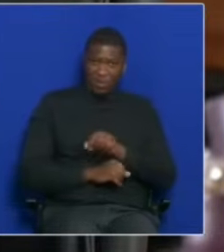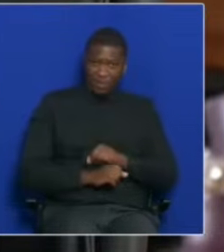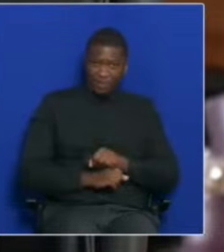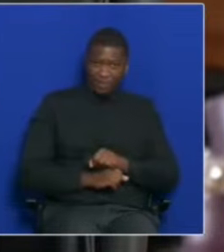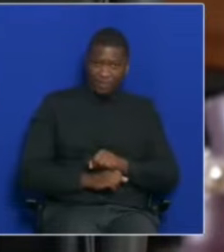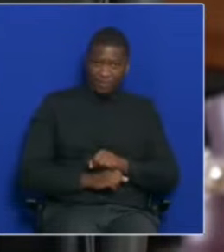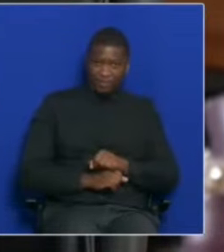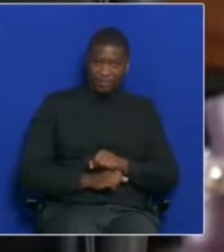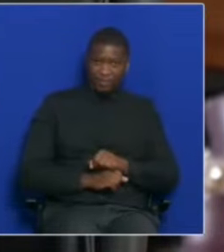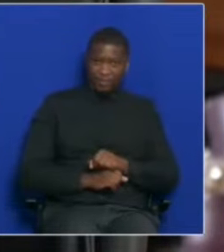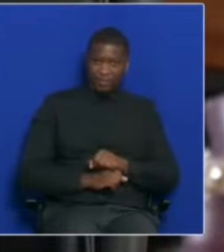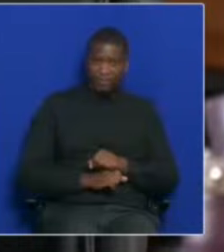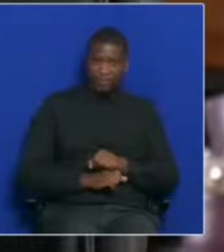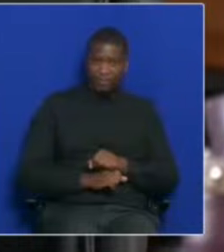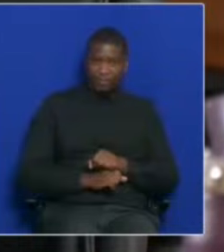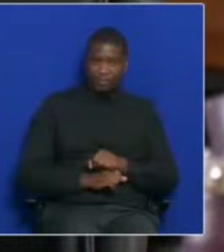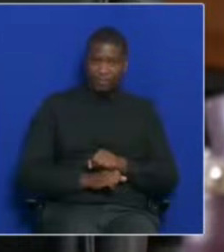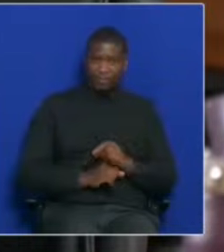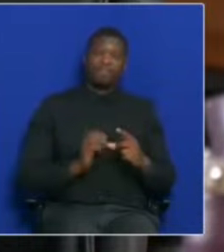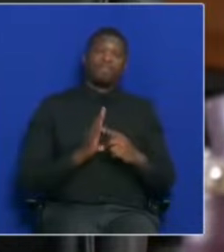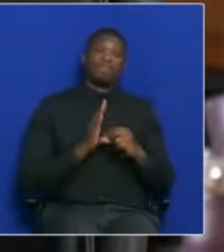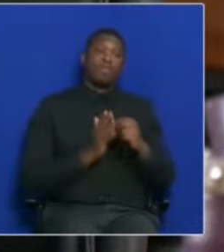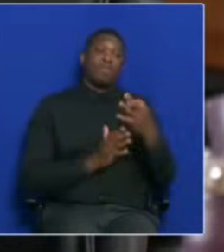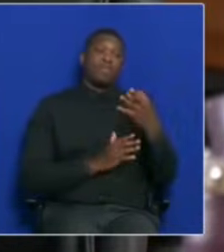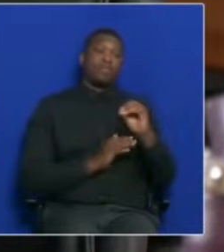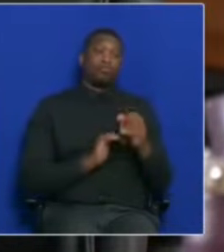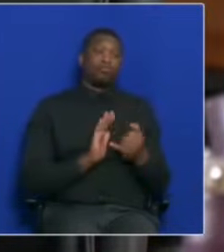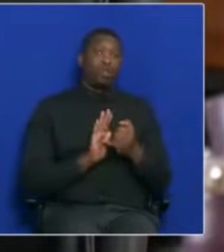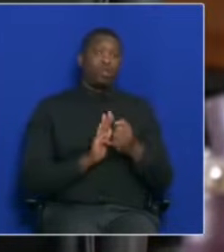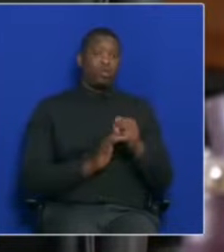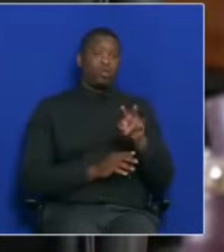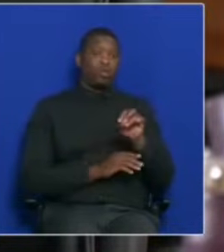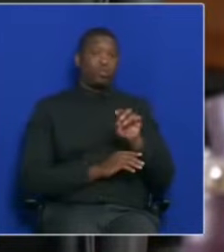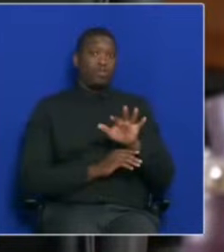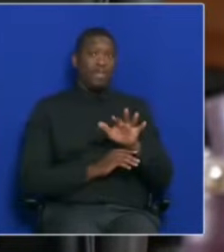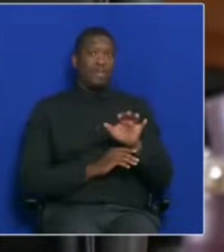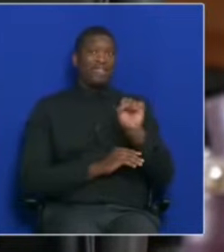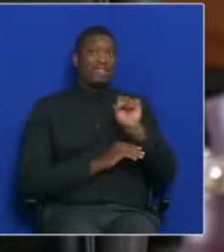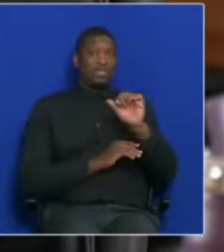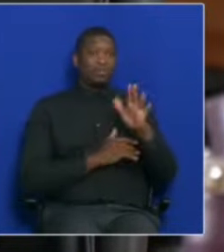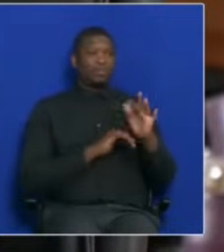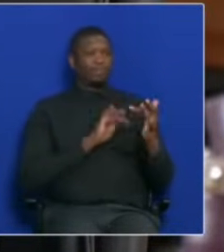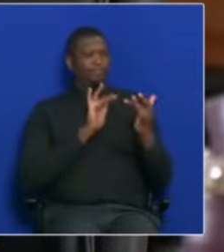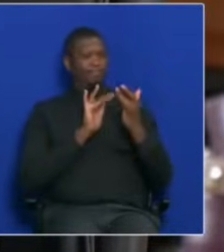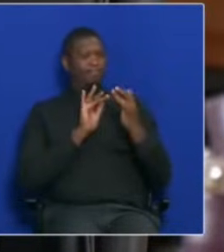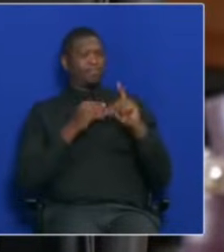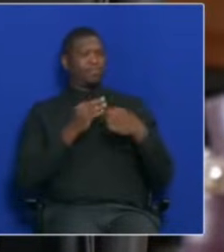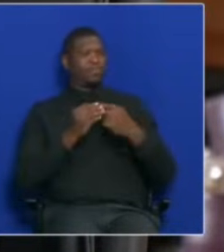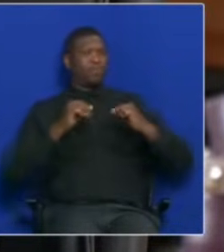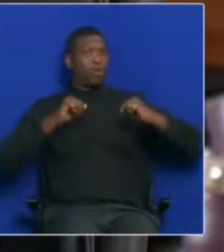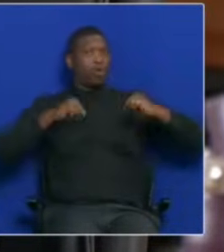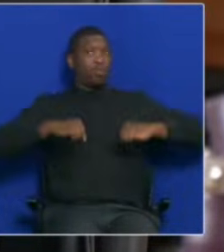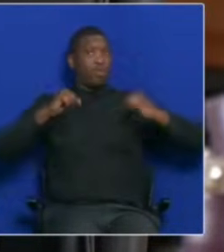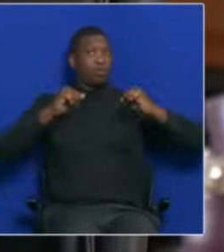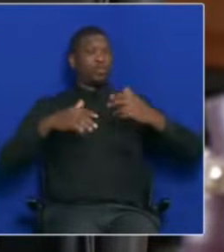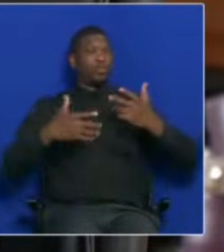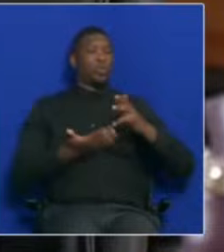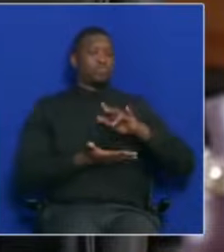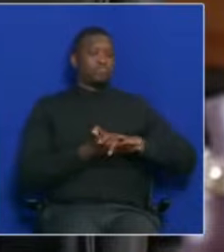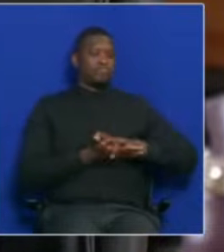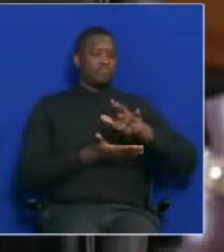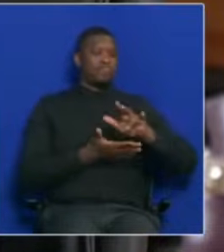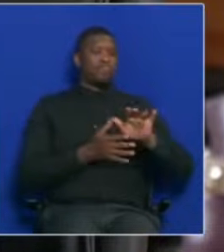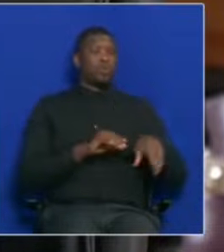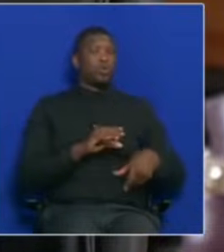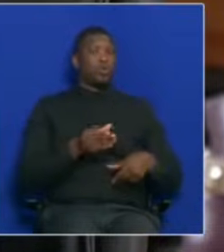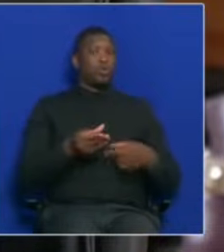on 30th January 2025, Sesoko contacted me regarding the authorization documents for the Nkabinde matter. I sent the